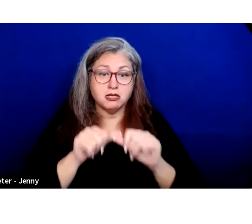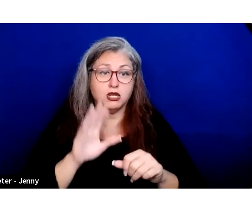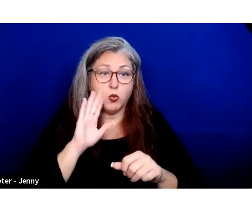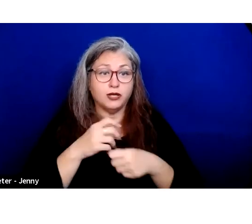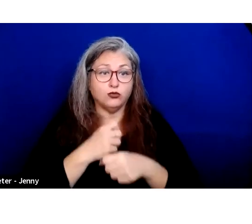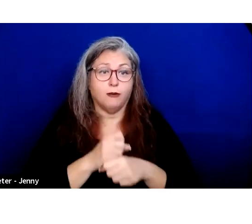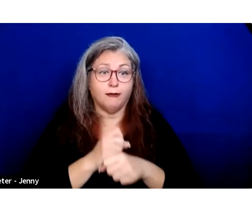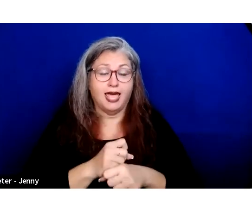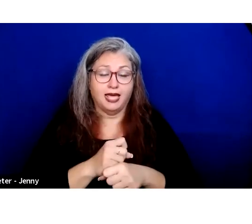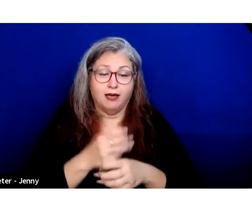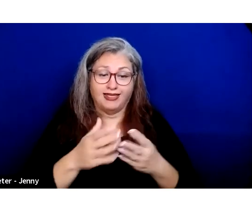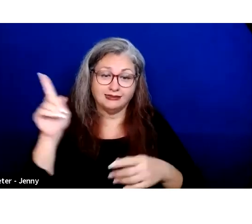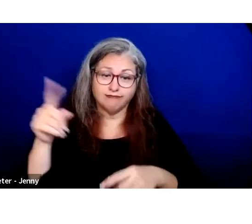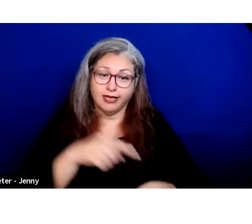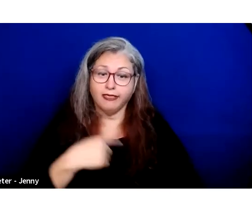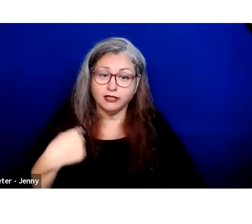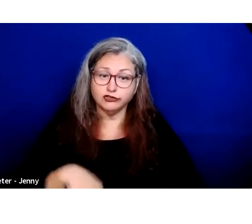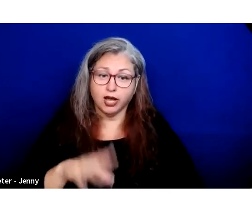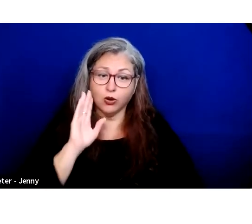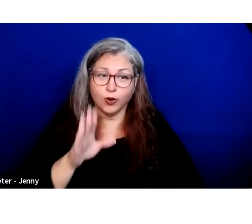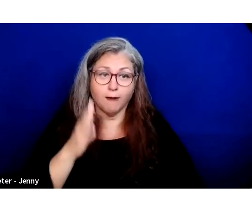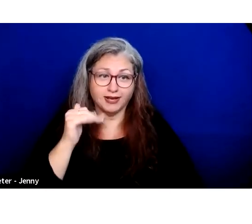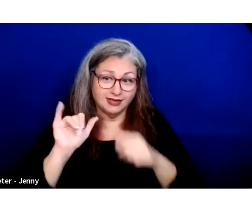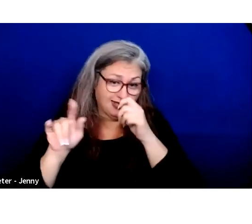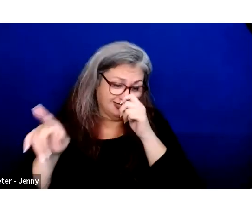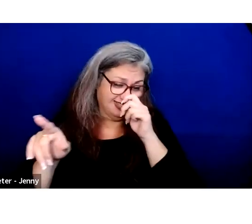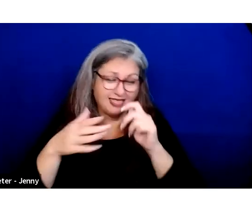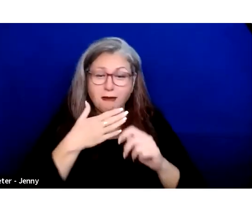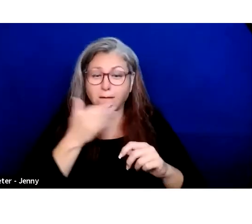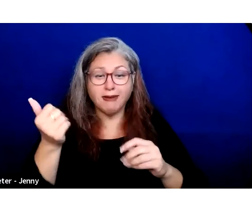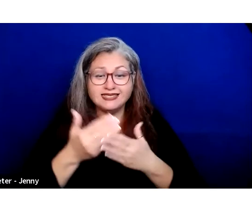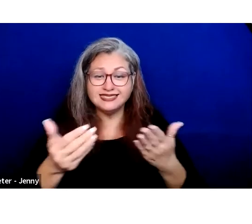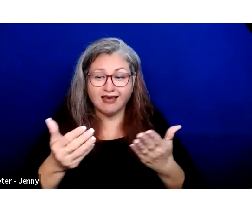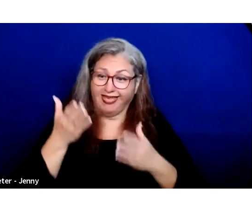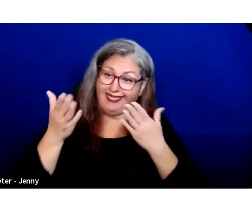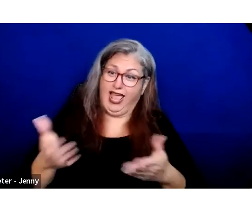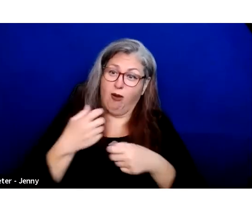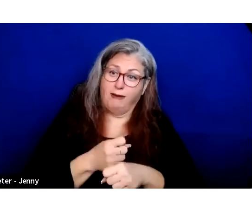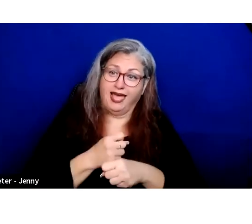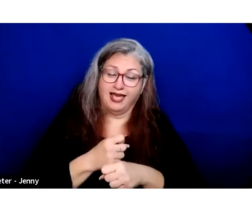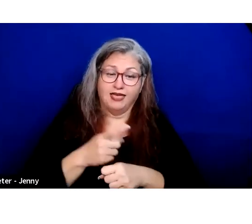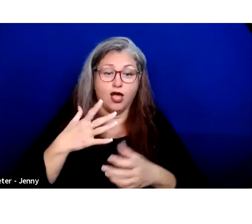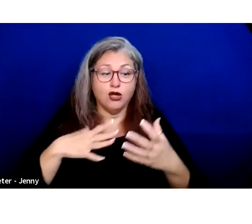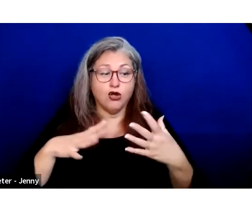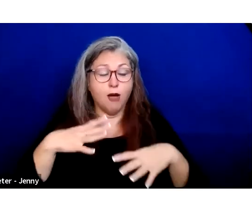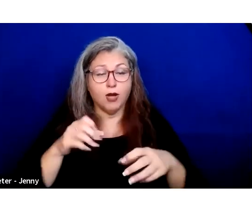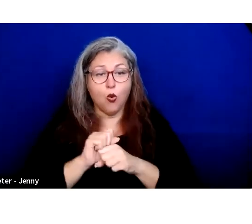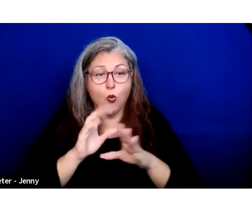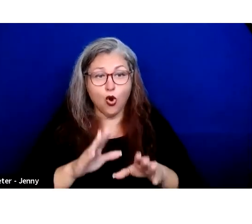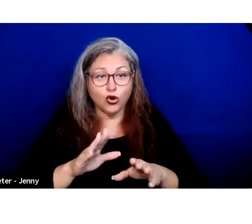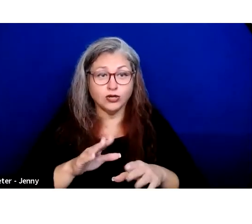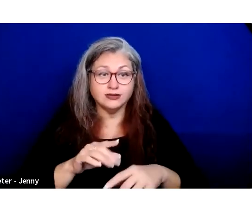making my stuff in China because that's where the best stuff is made. Like the garment workers there